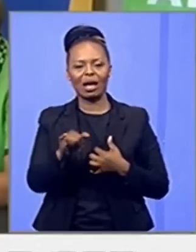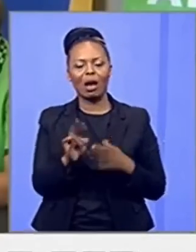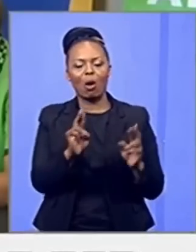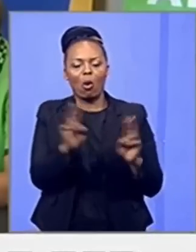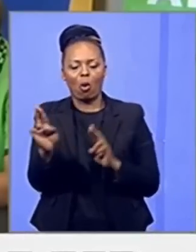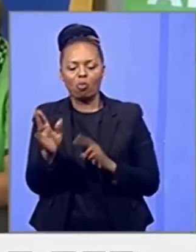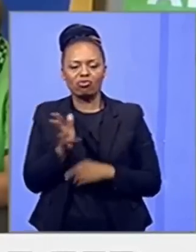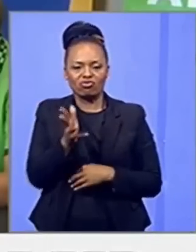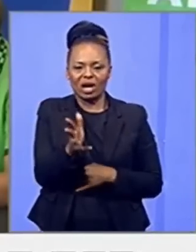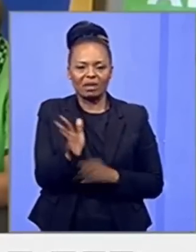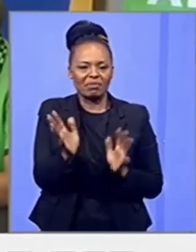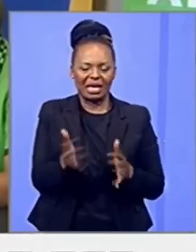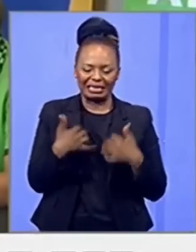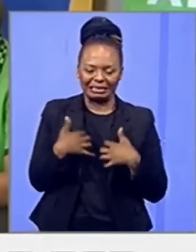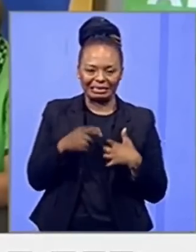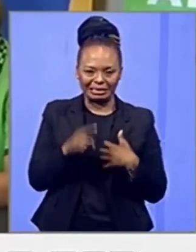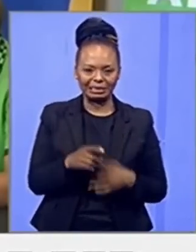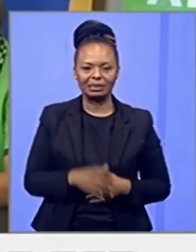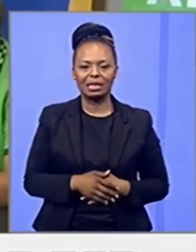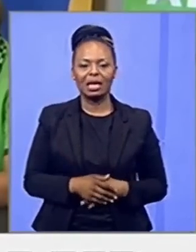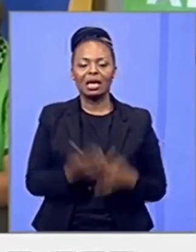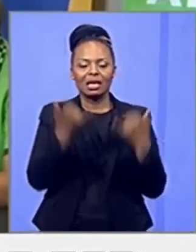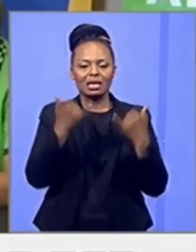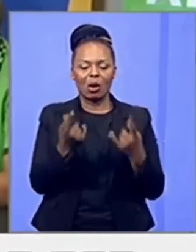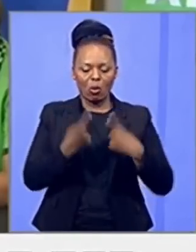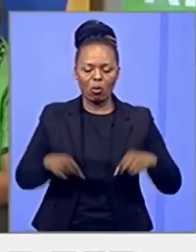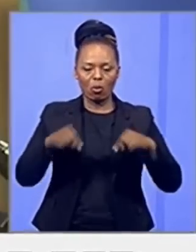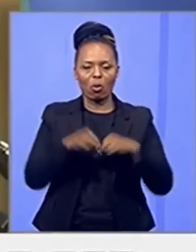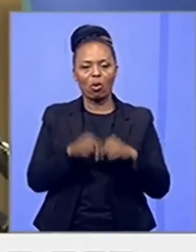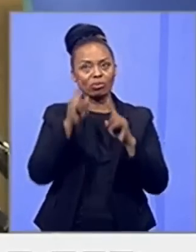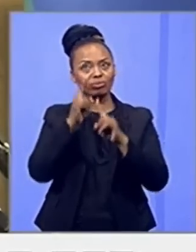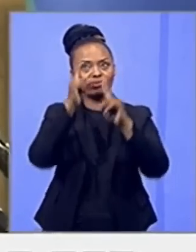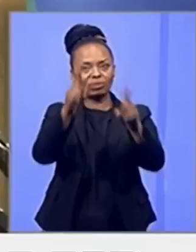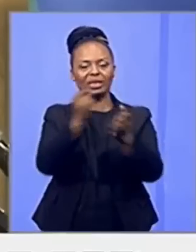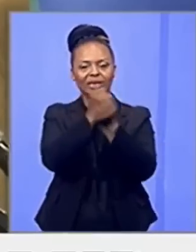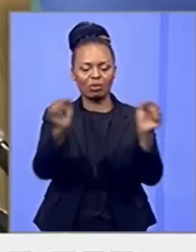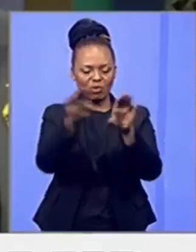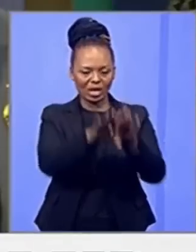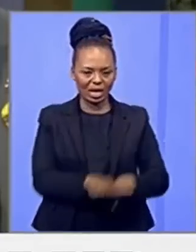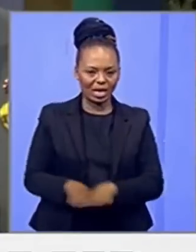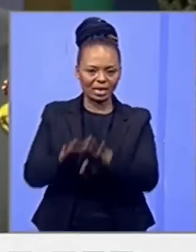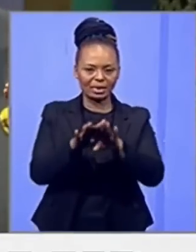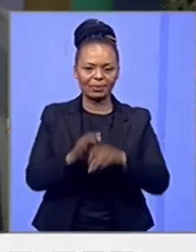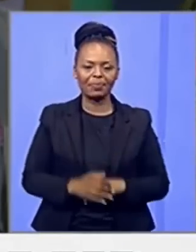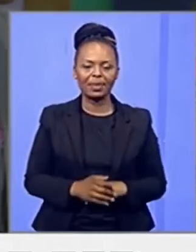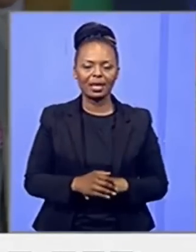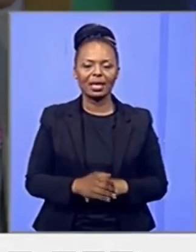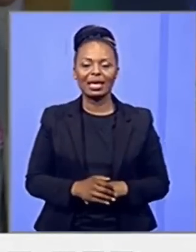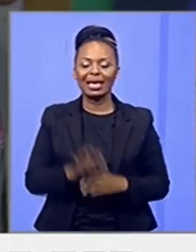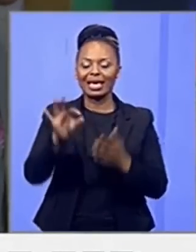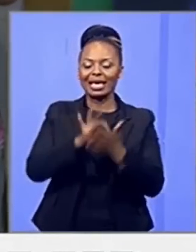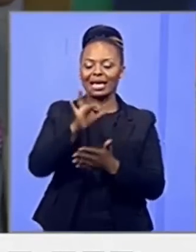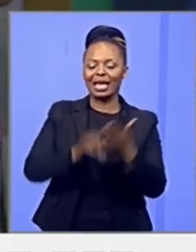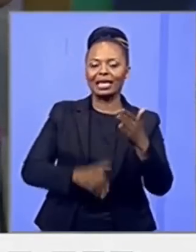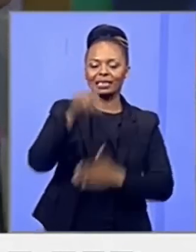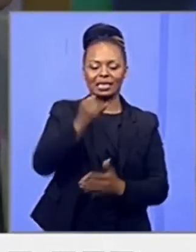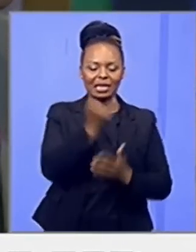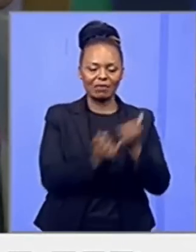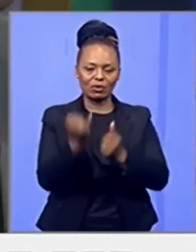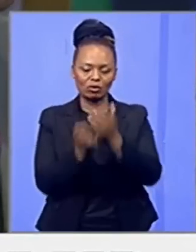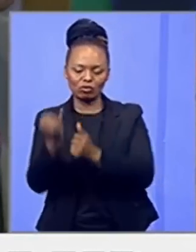from a new political direction for our young democracy. While they contest elections as individual